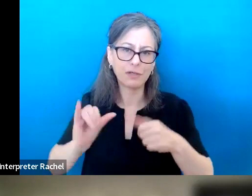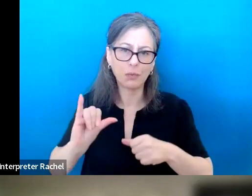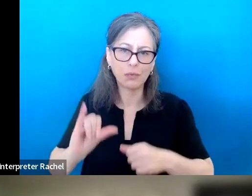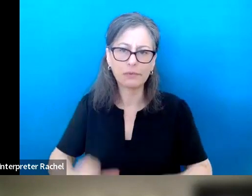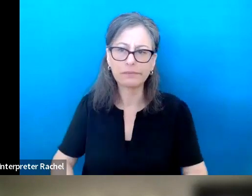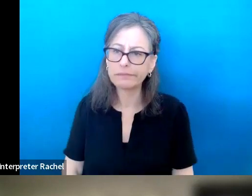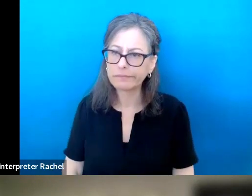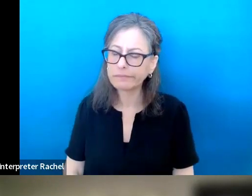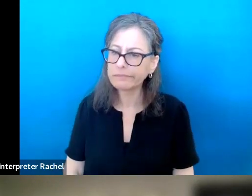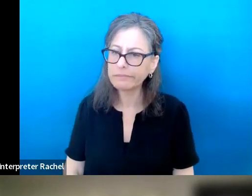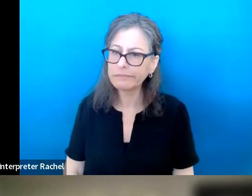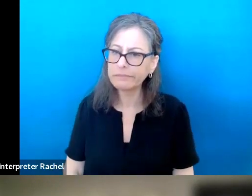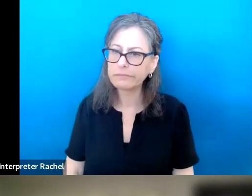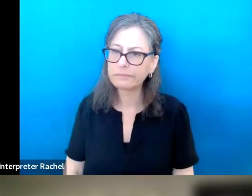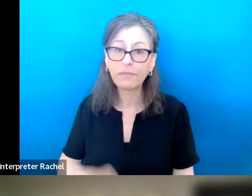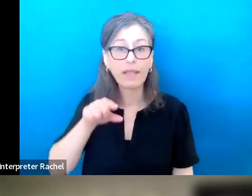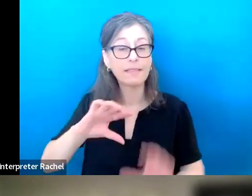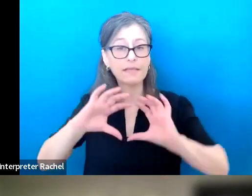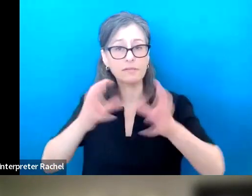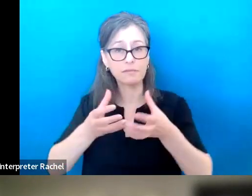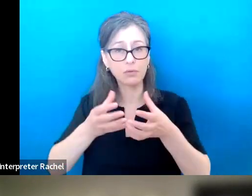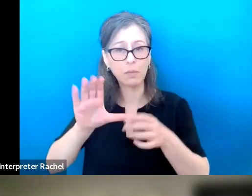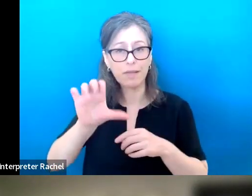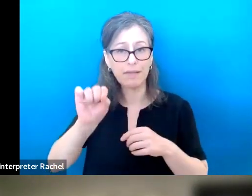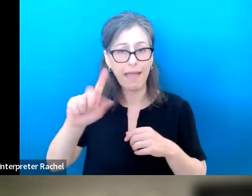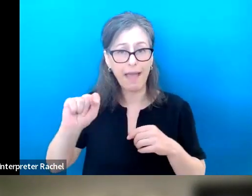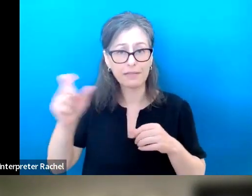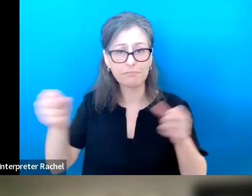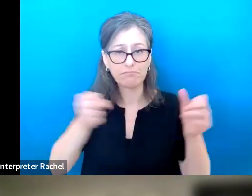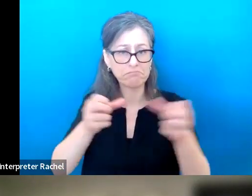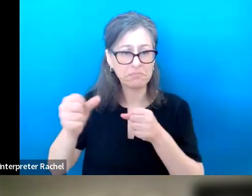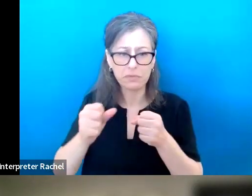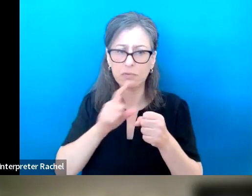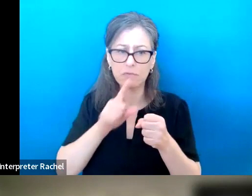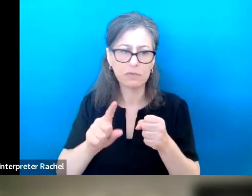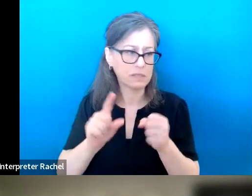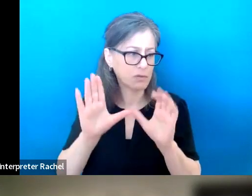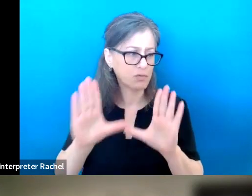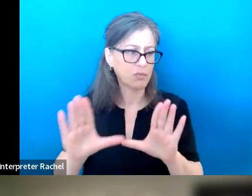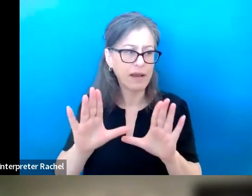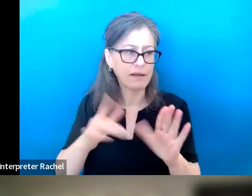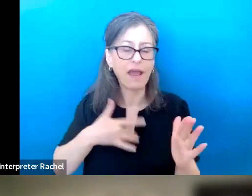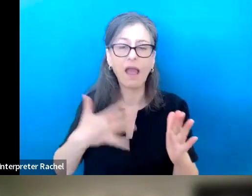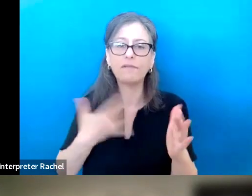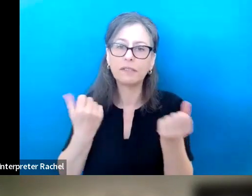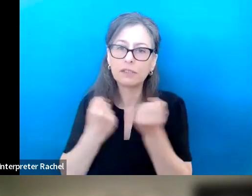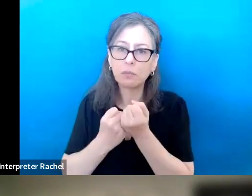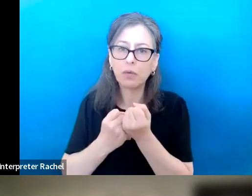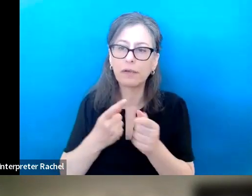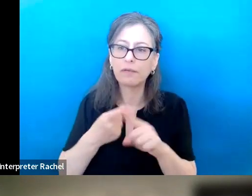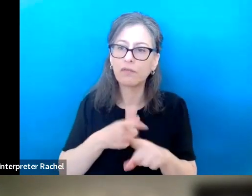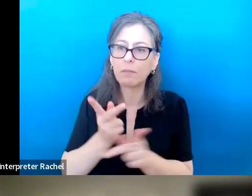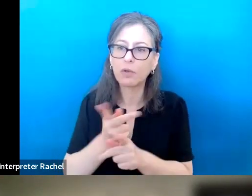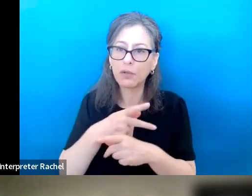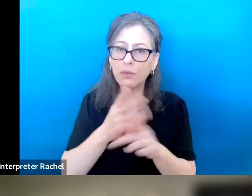I mean, putting this cast together was wonderful, and really I felt so supported by the producers and by the